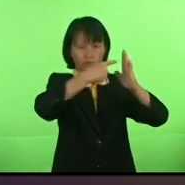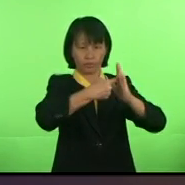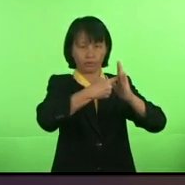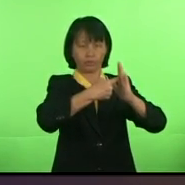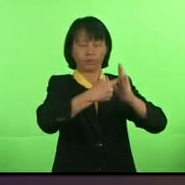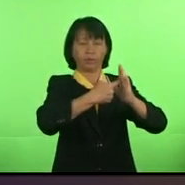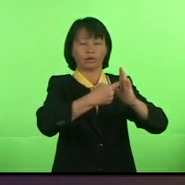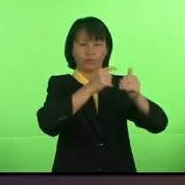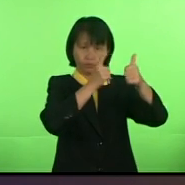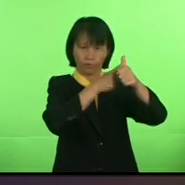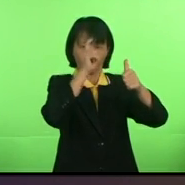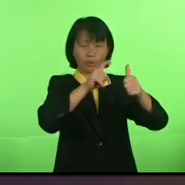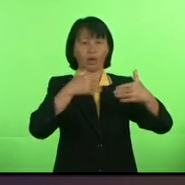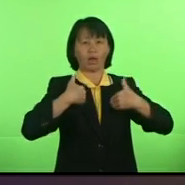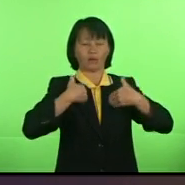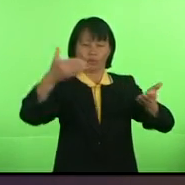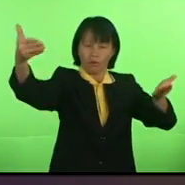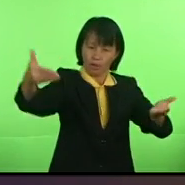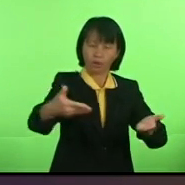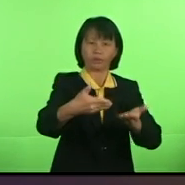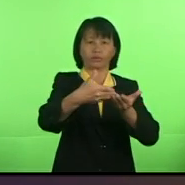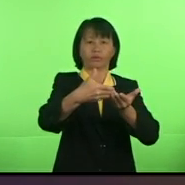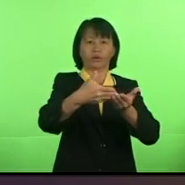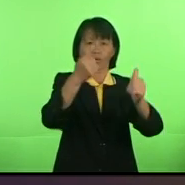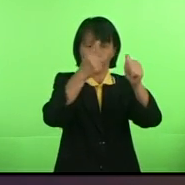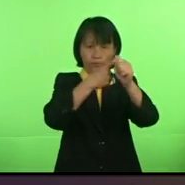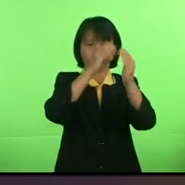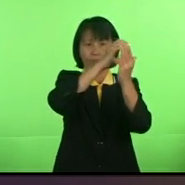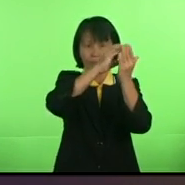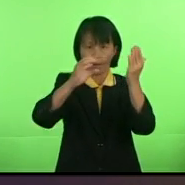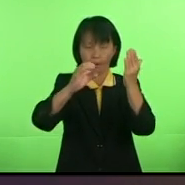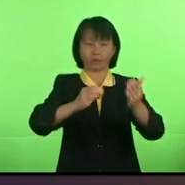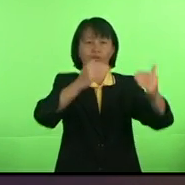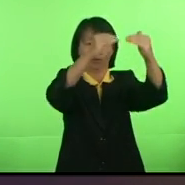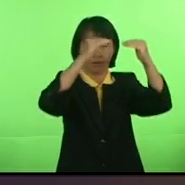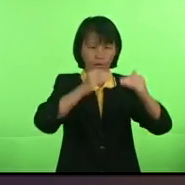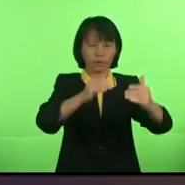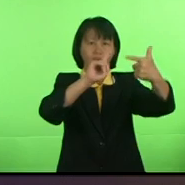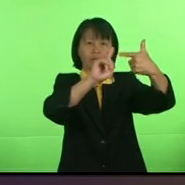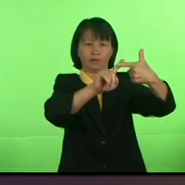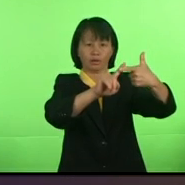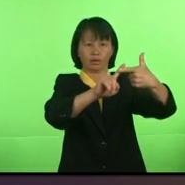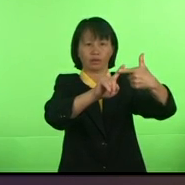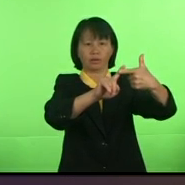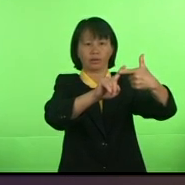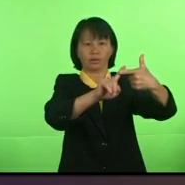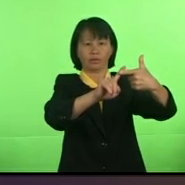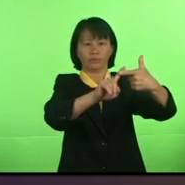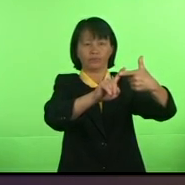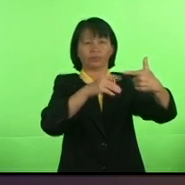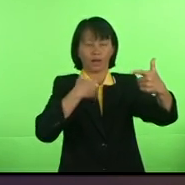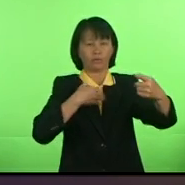with introduction. Introduction is the first paragraph. Then you go to the second paragraph where you have